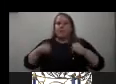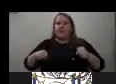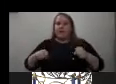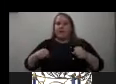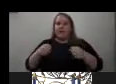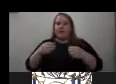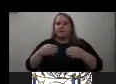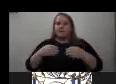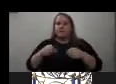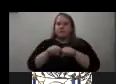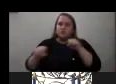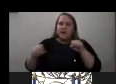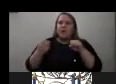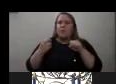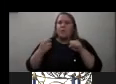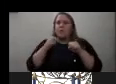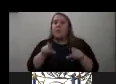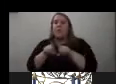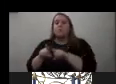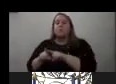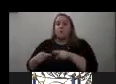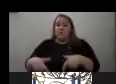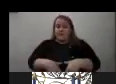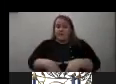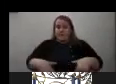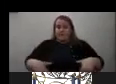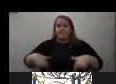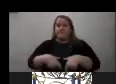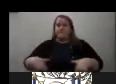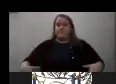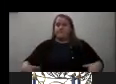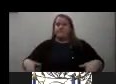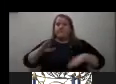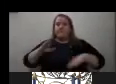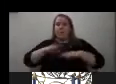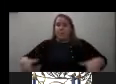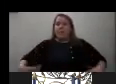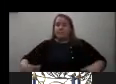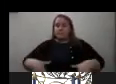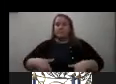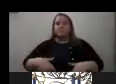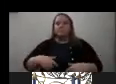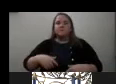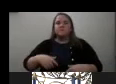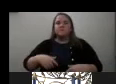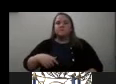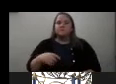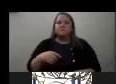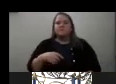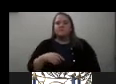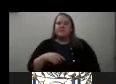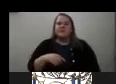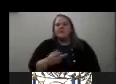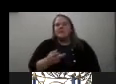also made where the satin band at the bottom around the waist. We made left a couple inches of